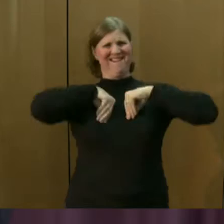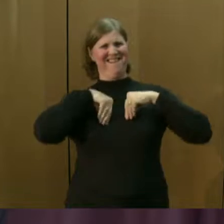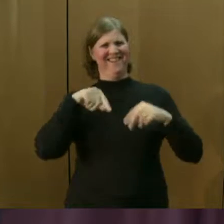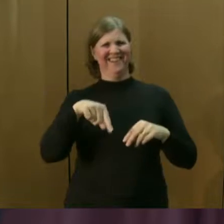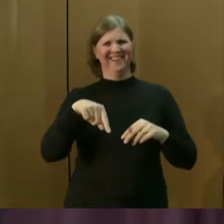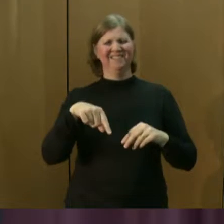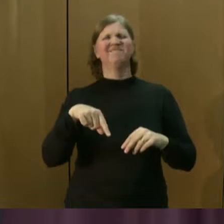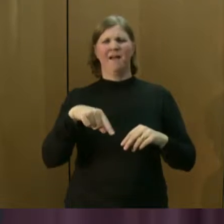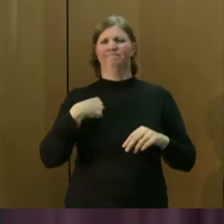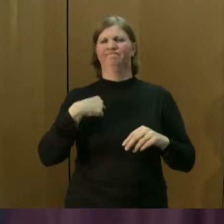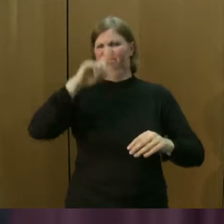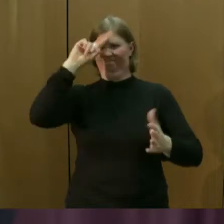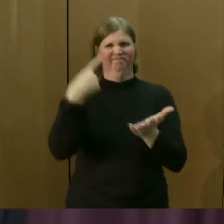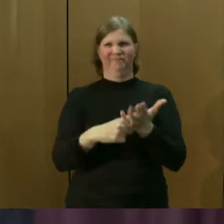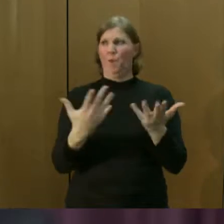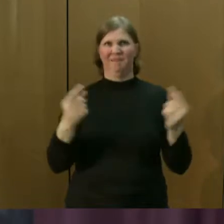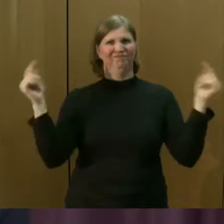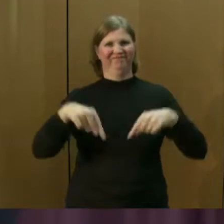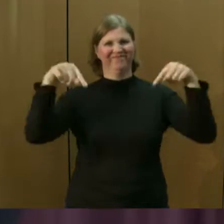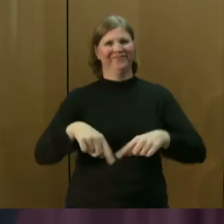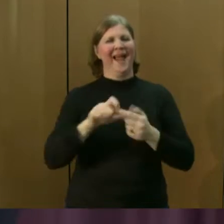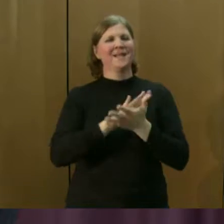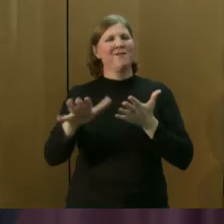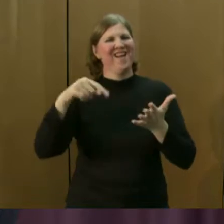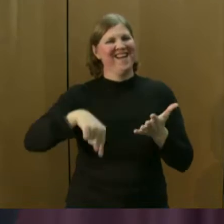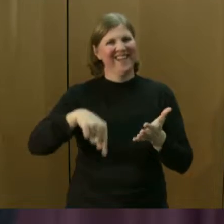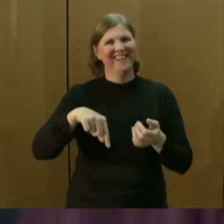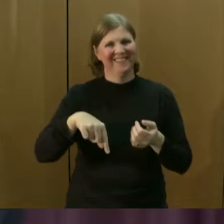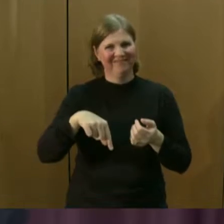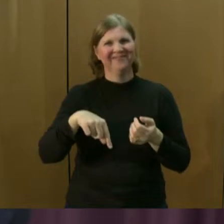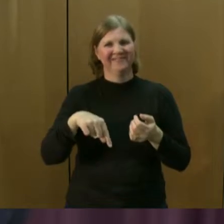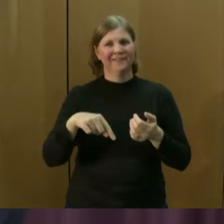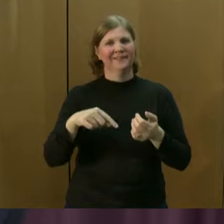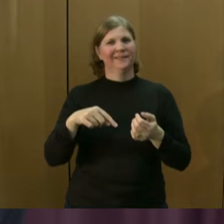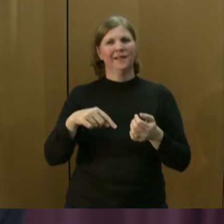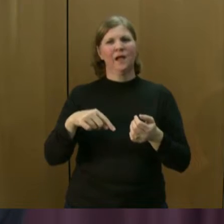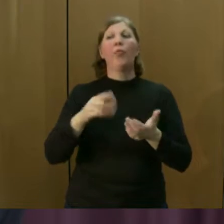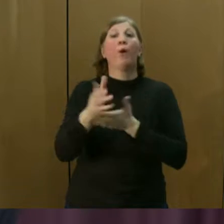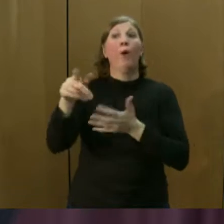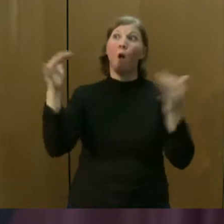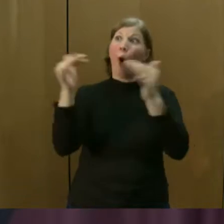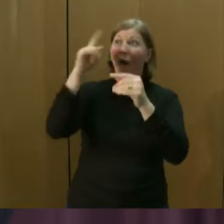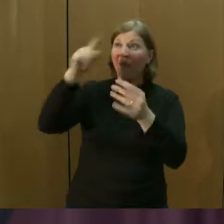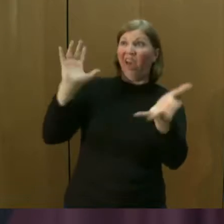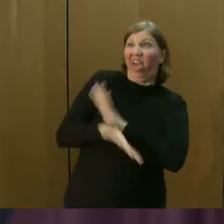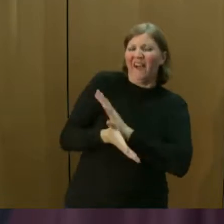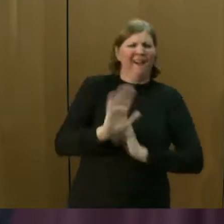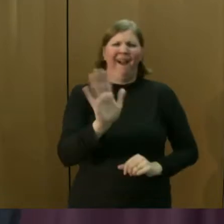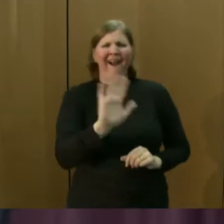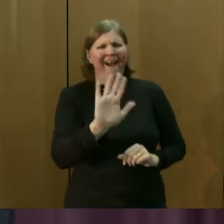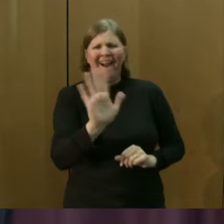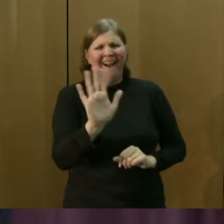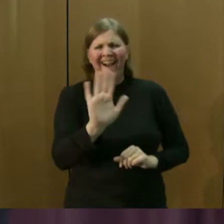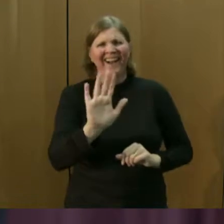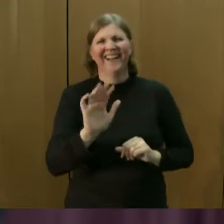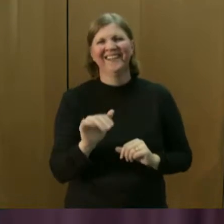of luck, because it was still standing after the war, but it was described as a reflowering of the human spirit, which is a